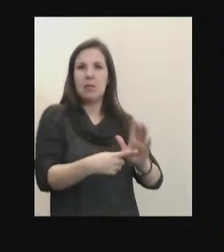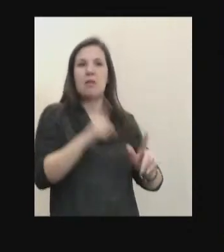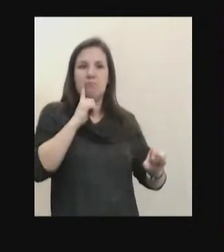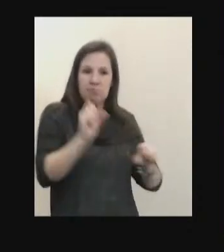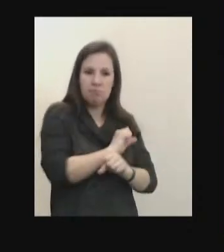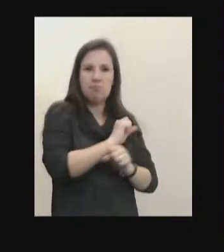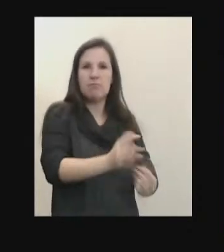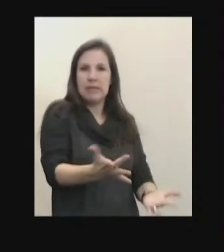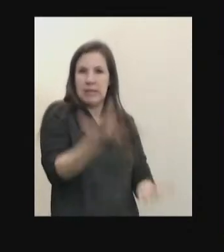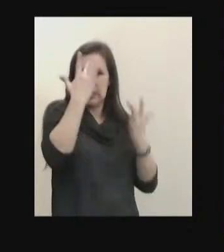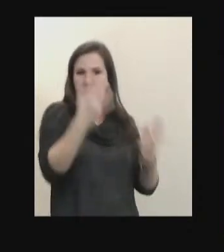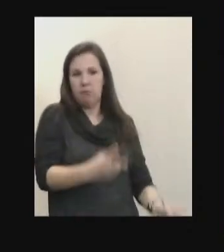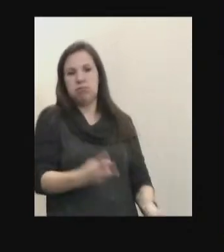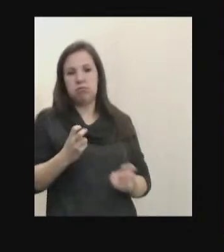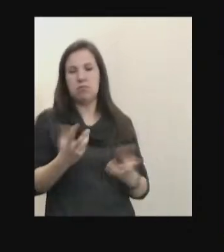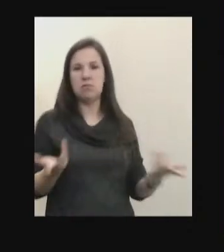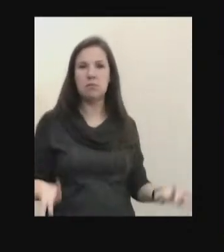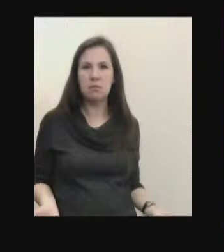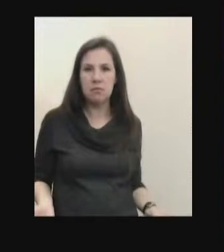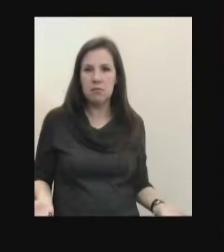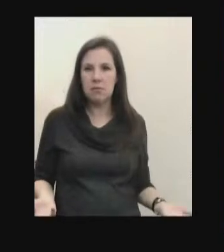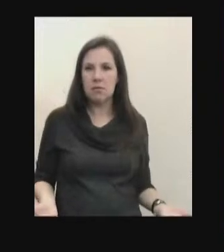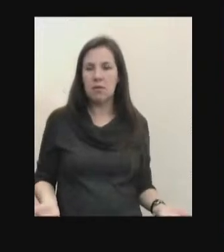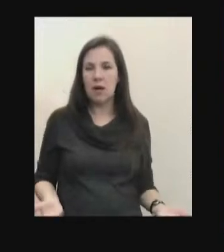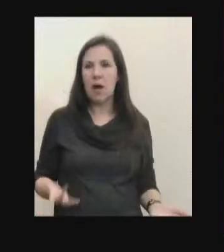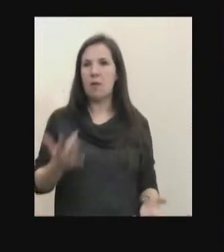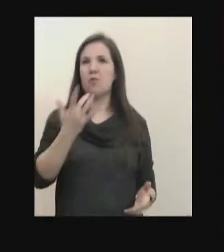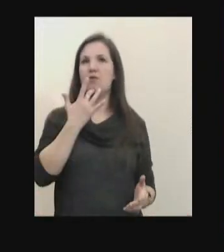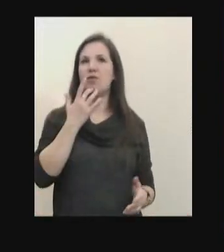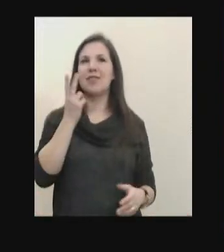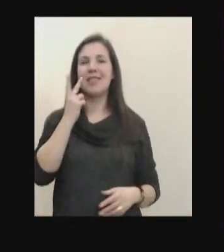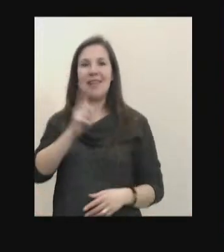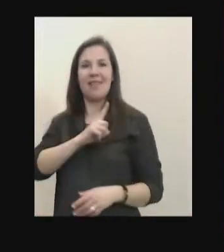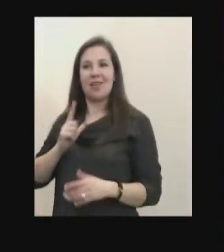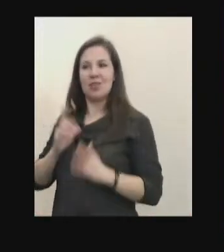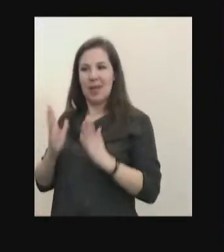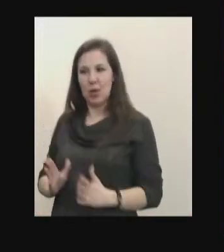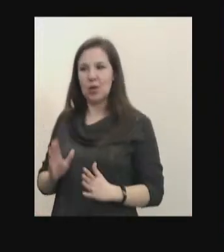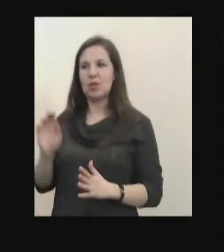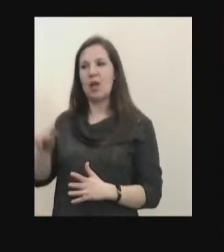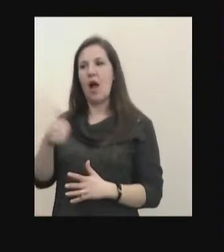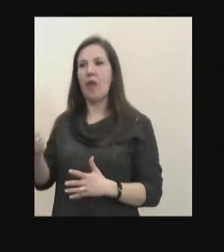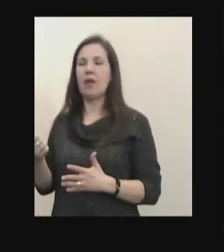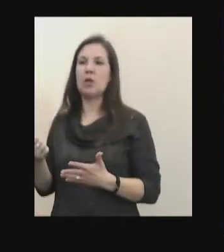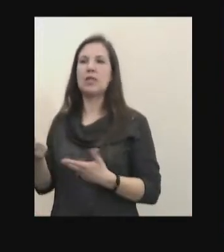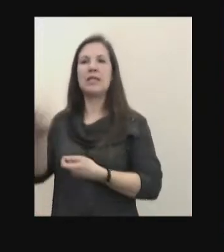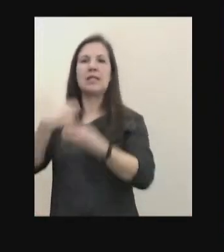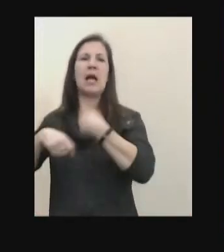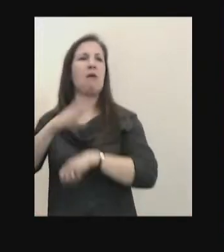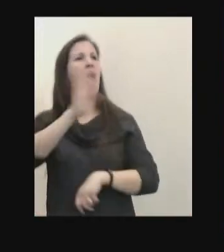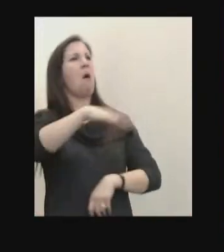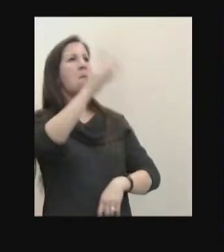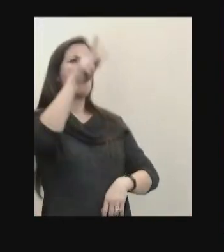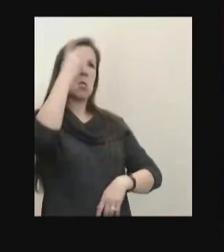So I would much rather see legislators and others, instead of politicizing